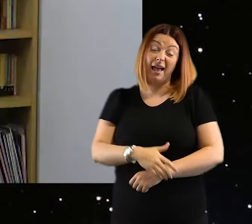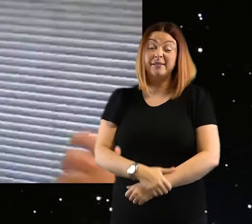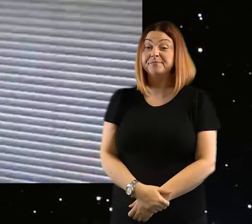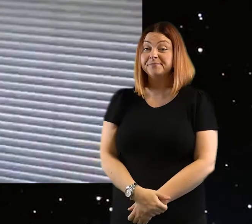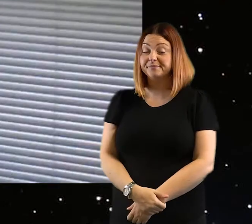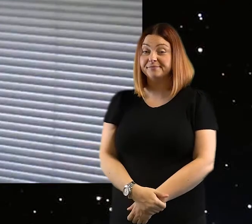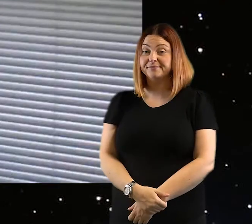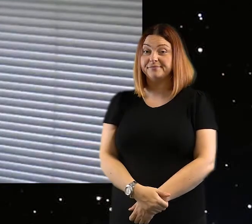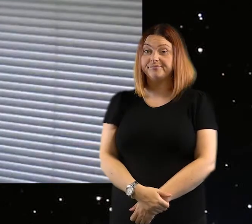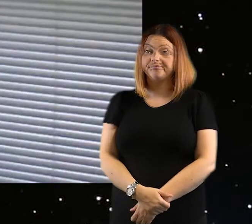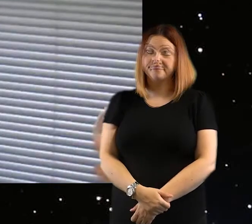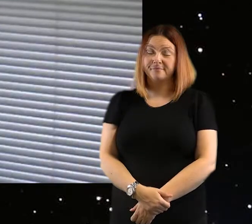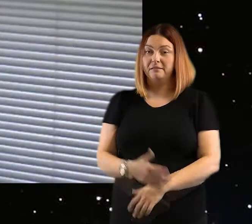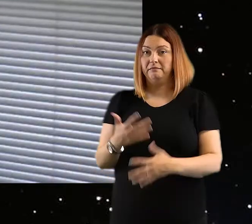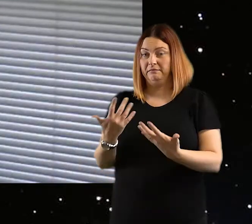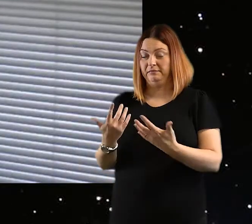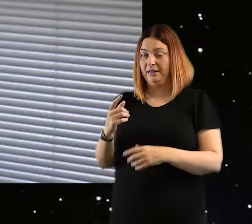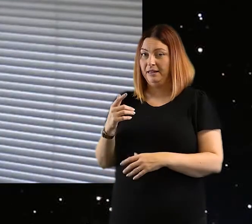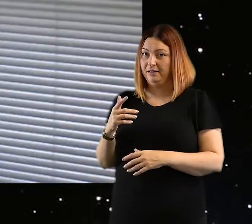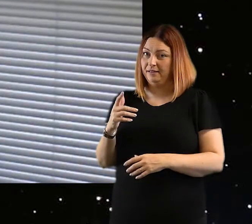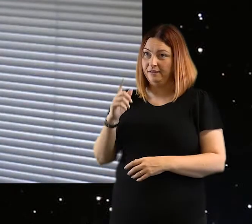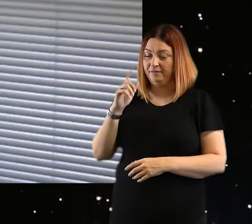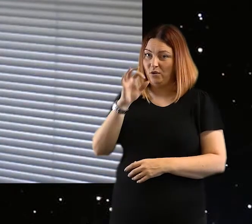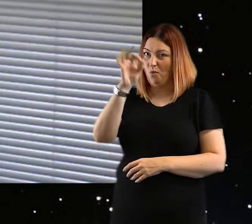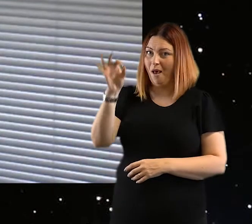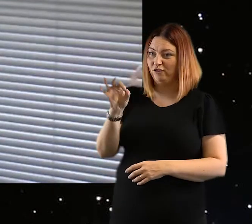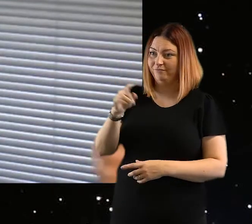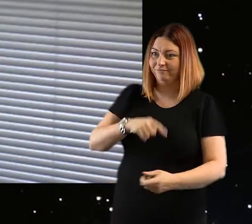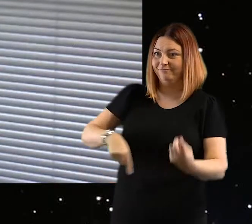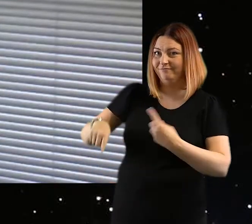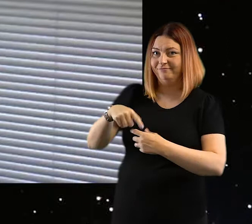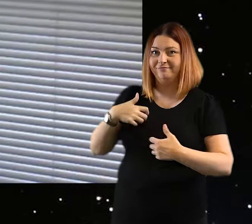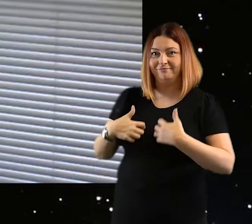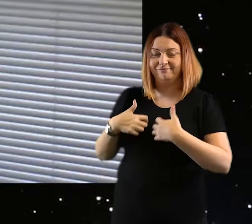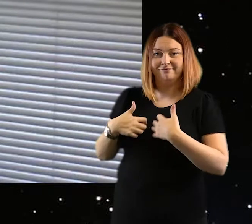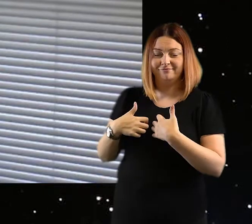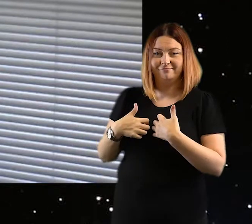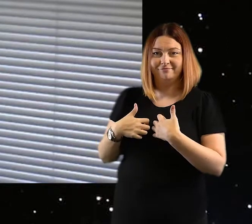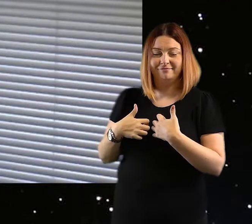Okay. Right. So. The big question that a lot of people will be